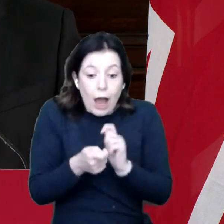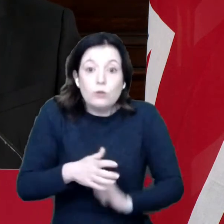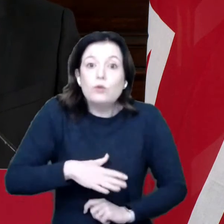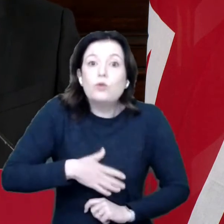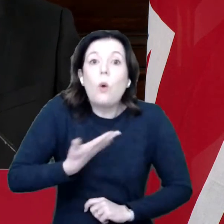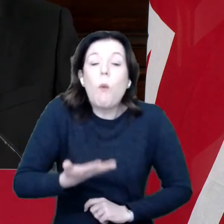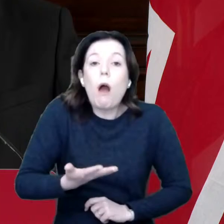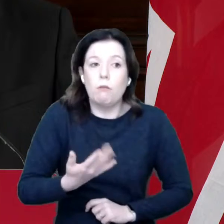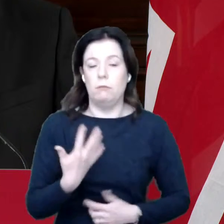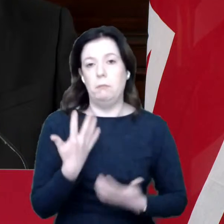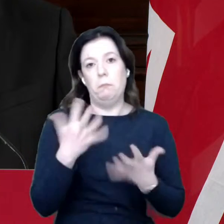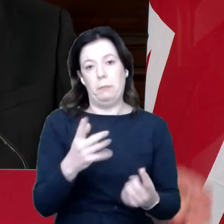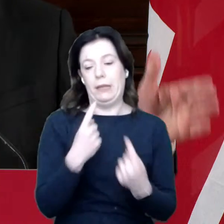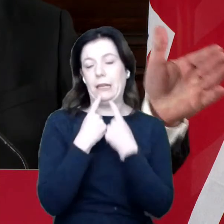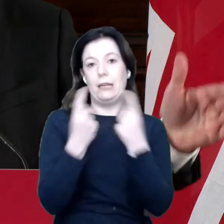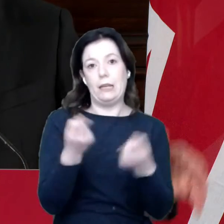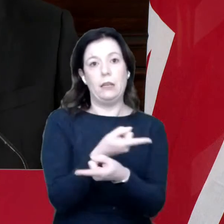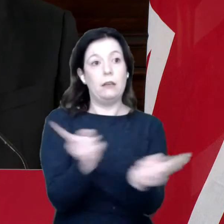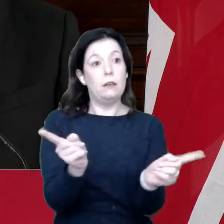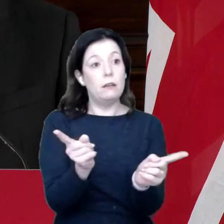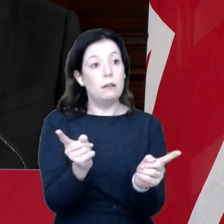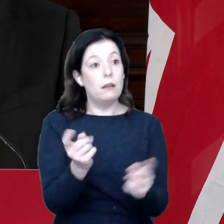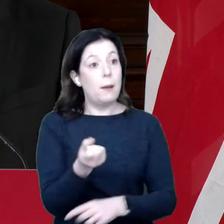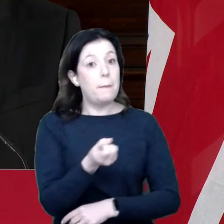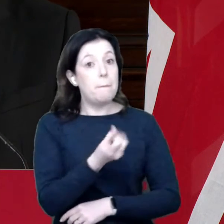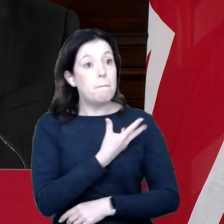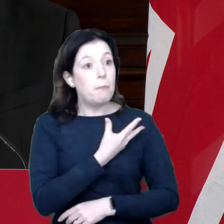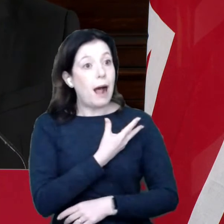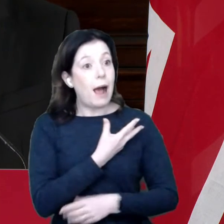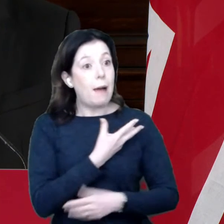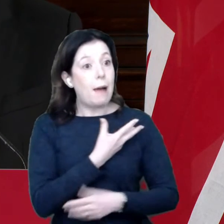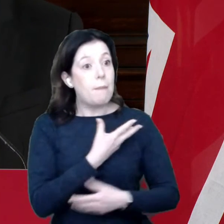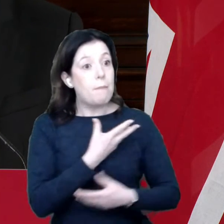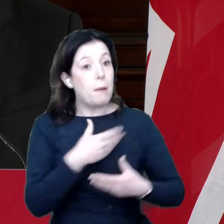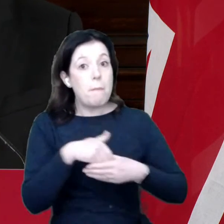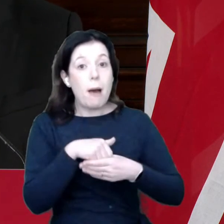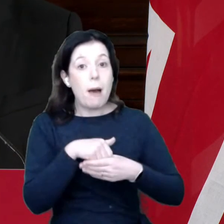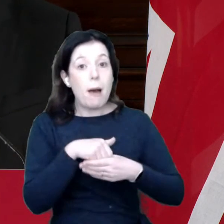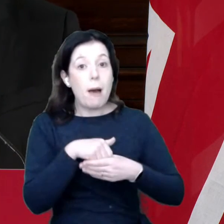is very clear this morning. The door is open and